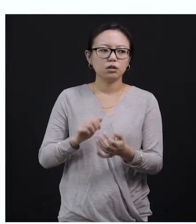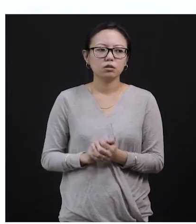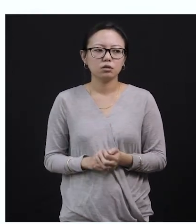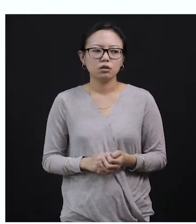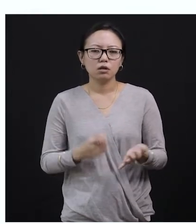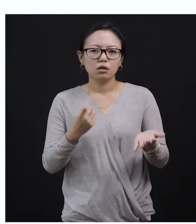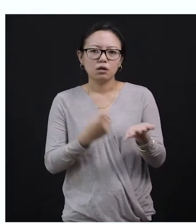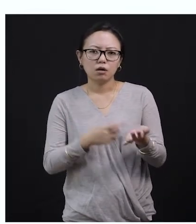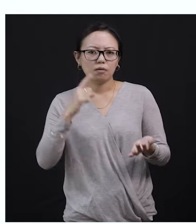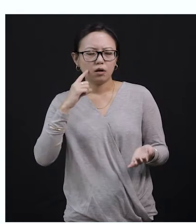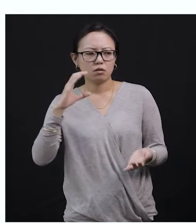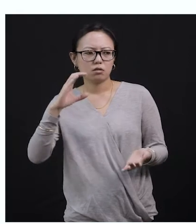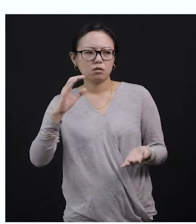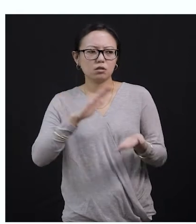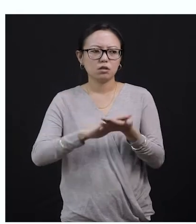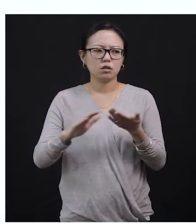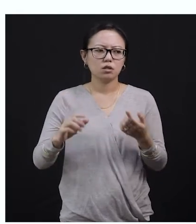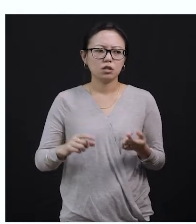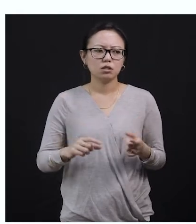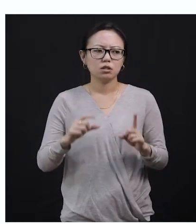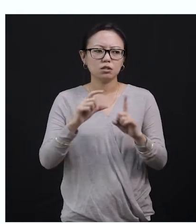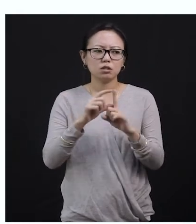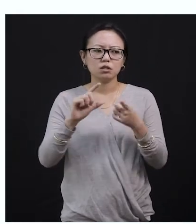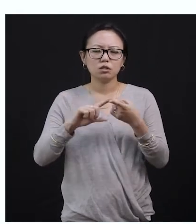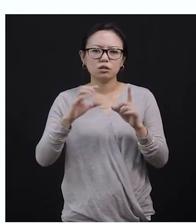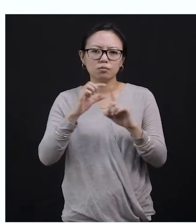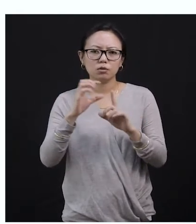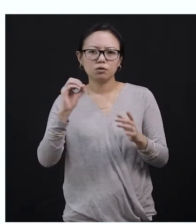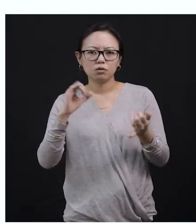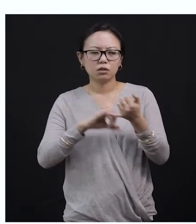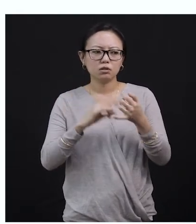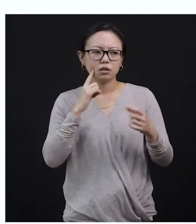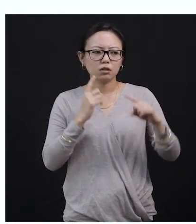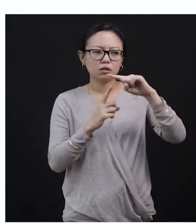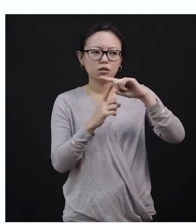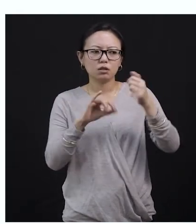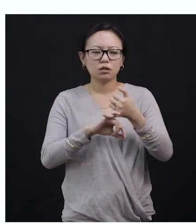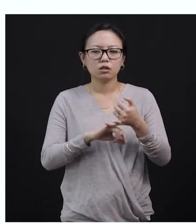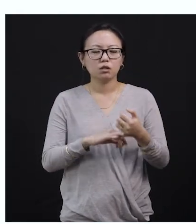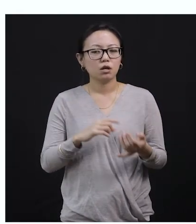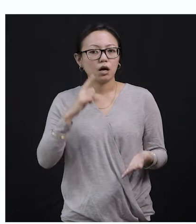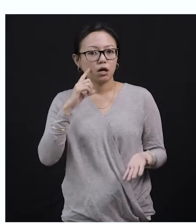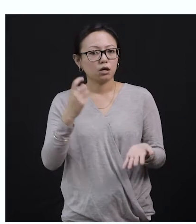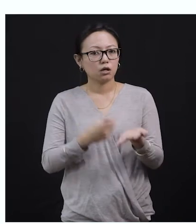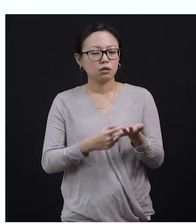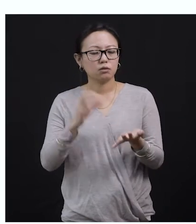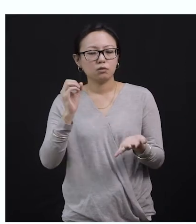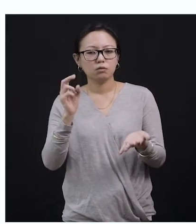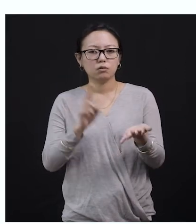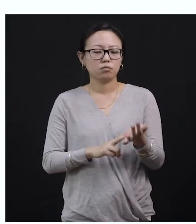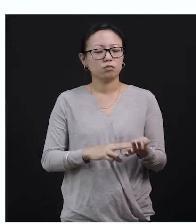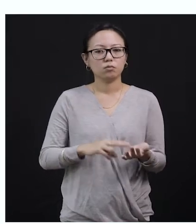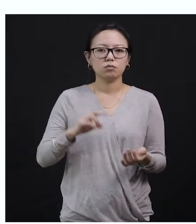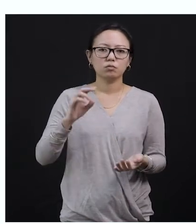not very lasting and they were not as strong as the iron tools. But when they had this iron ore,